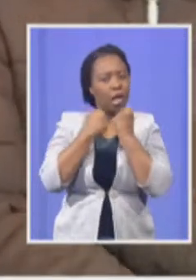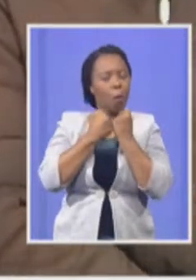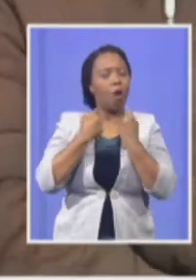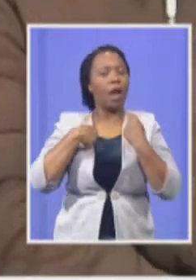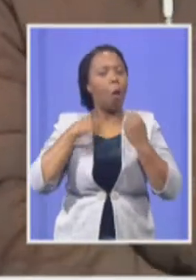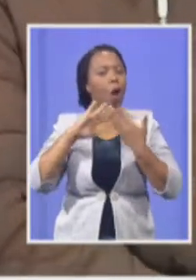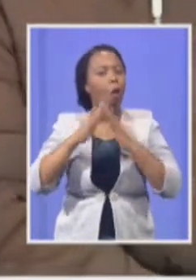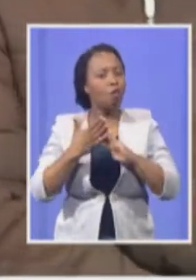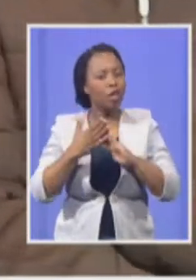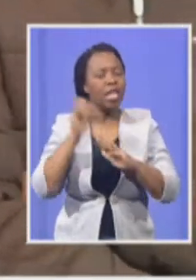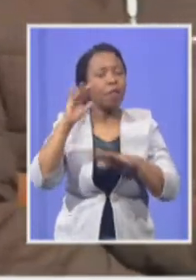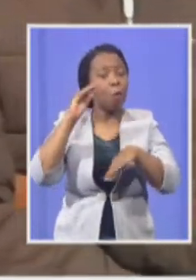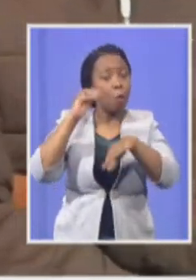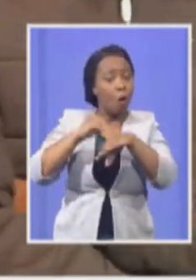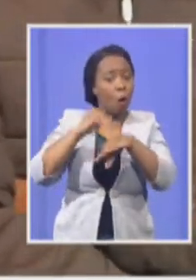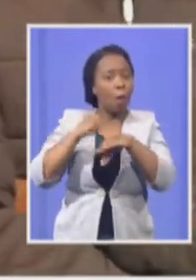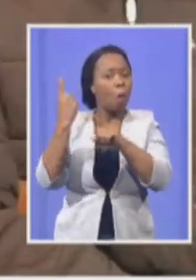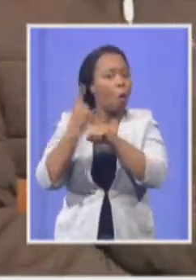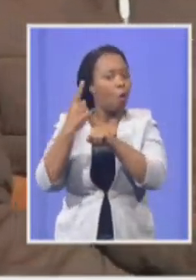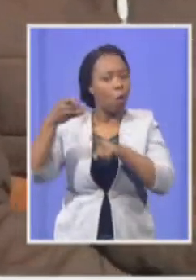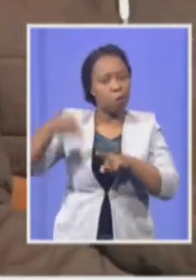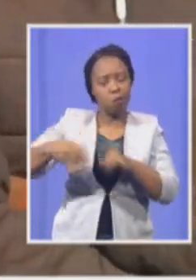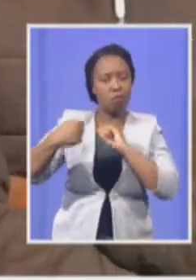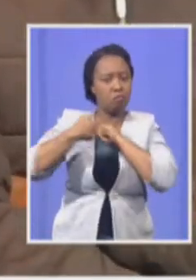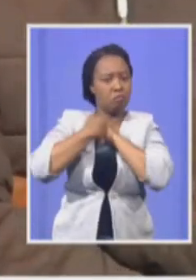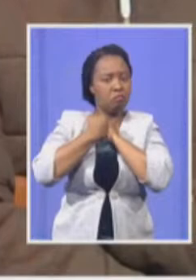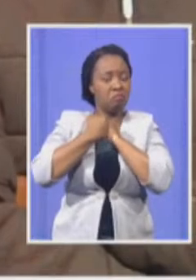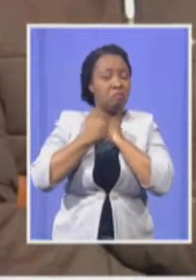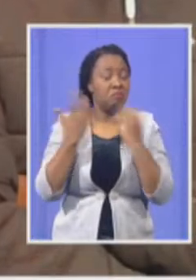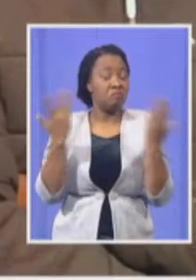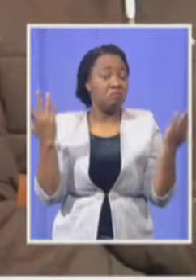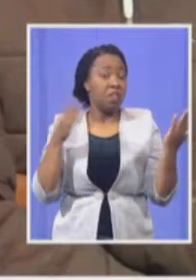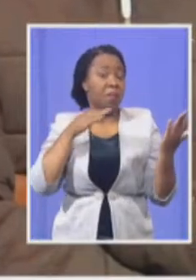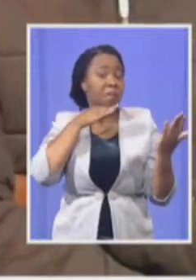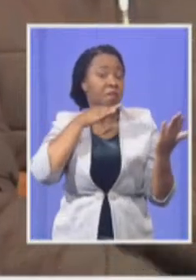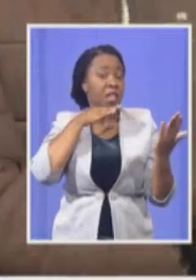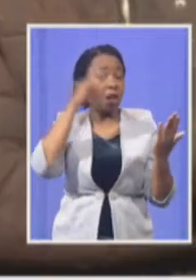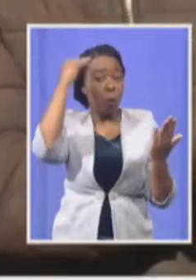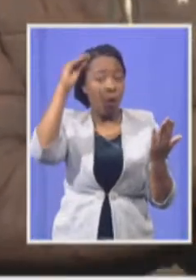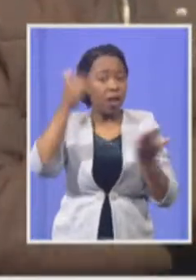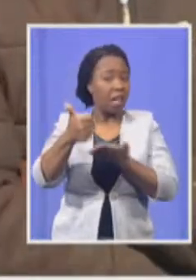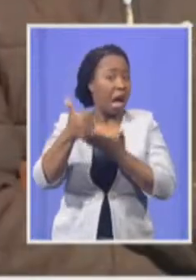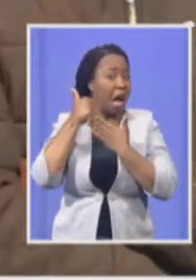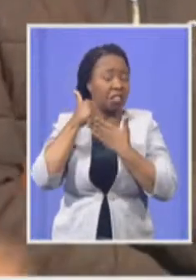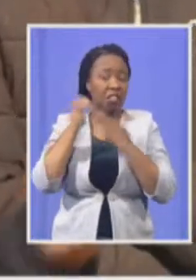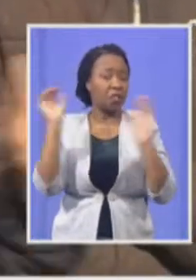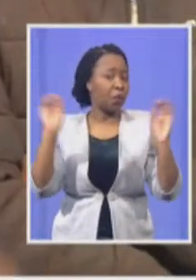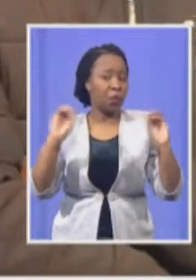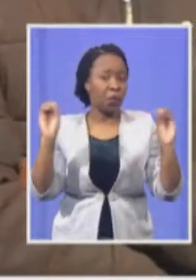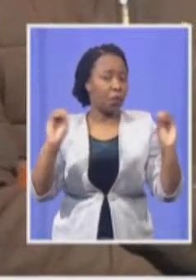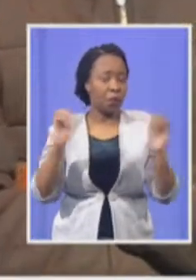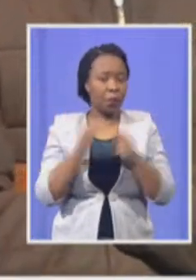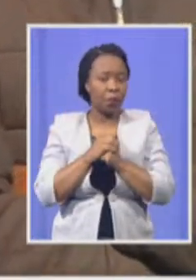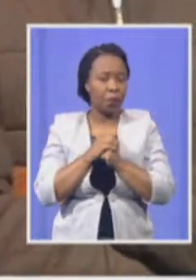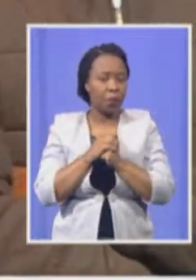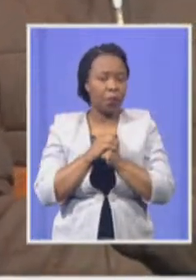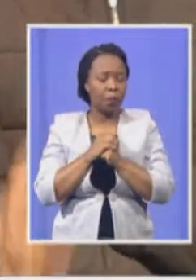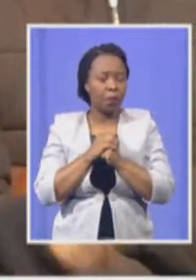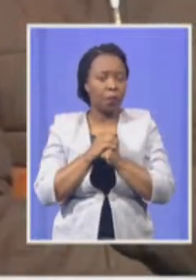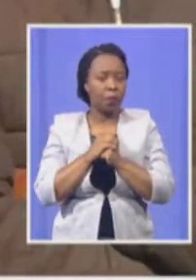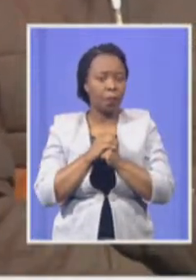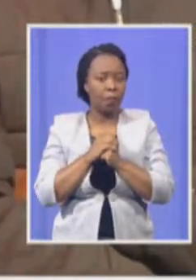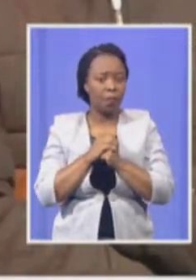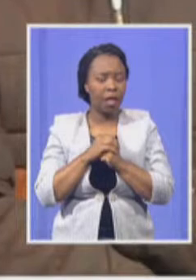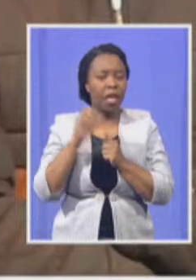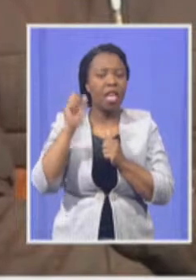we have problems, because clearly our police, they're not assisting us. If I can't speak their